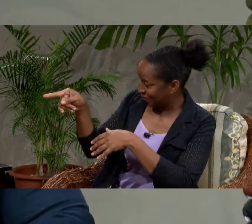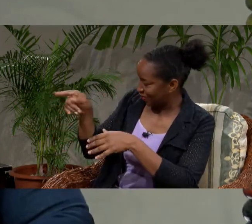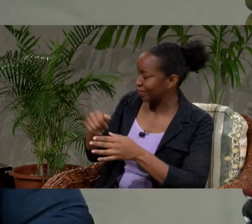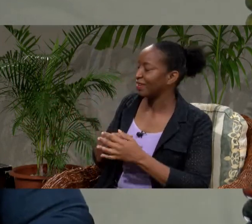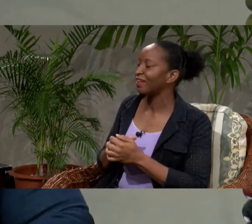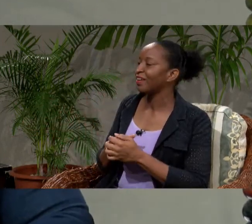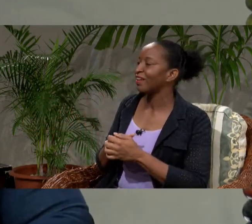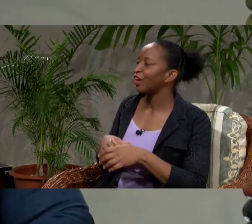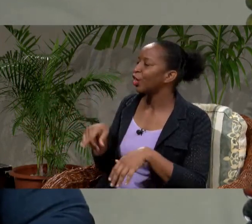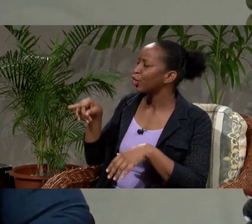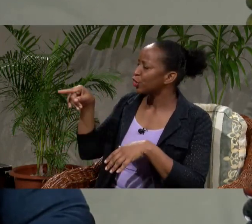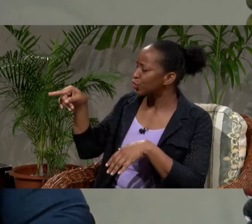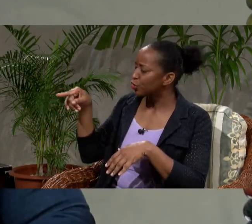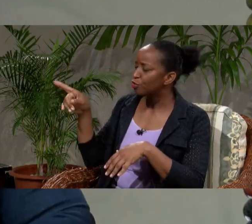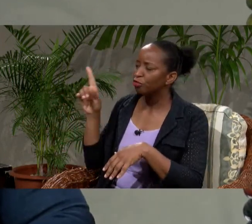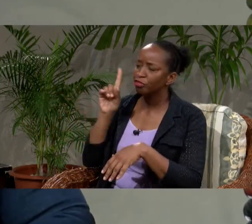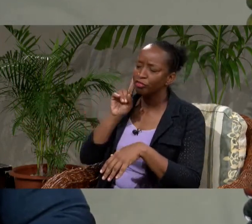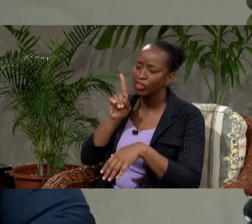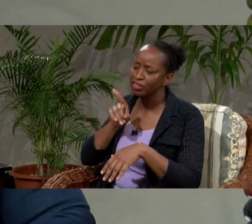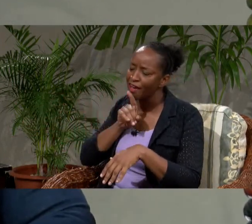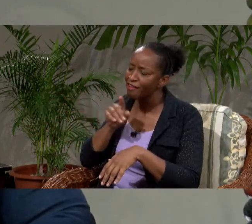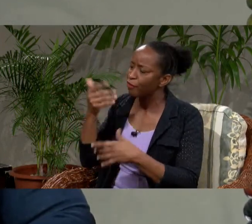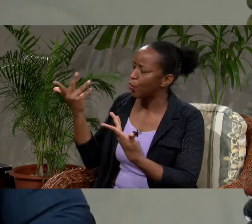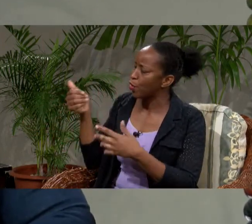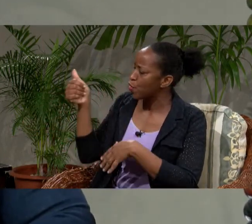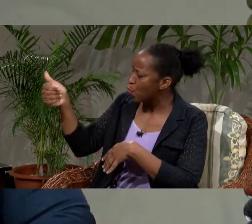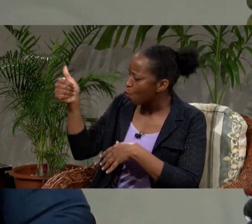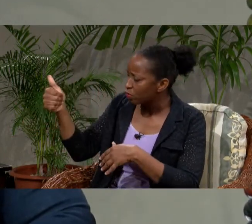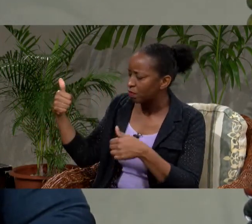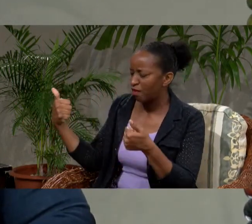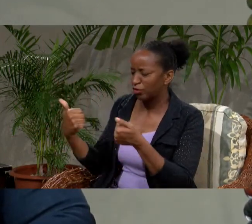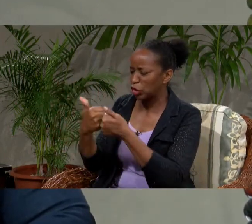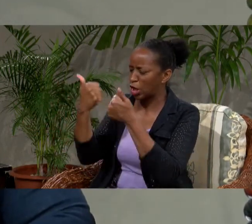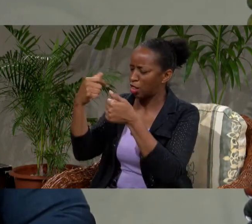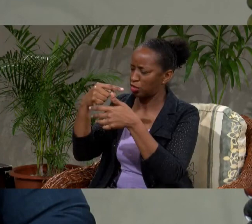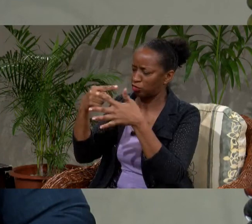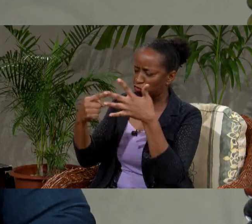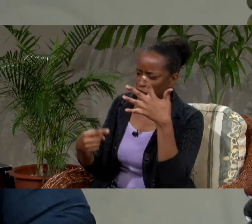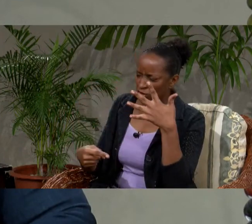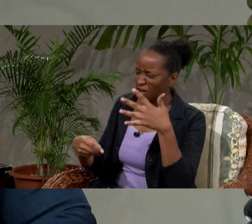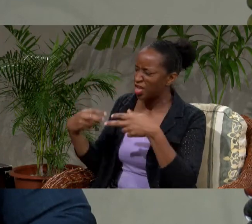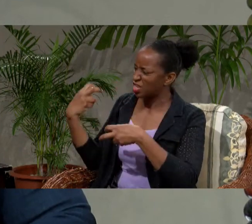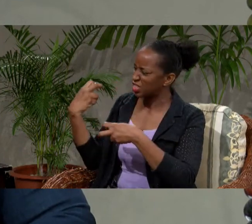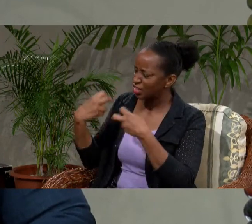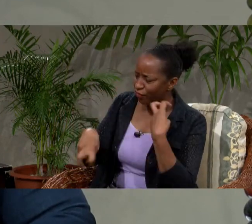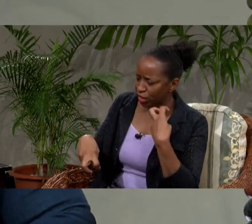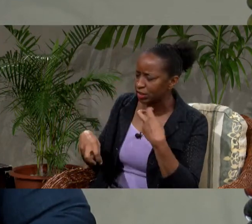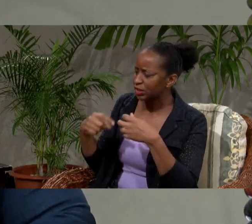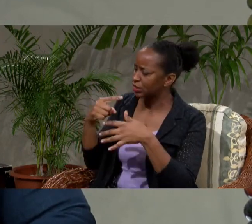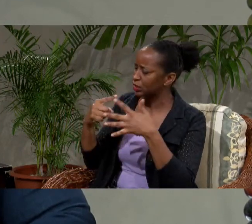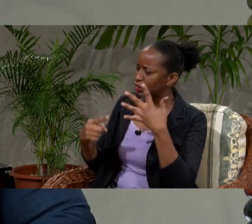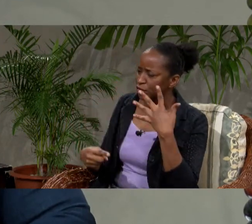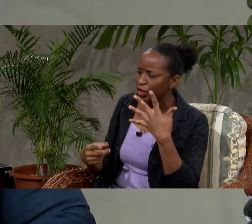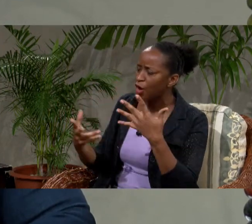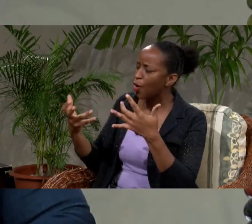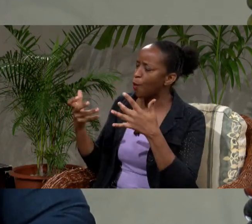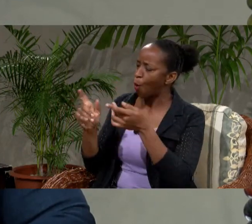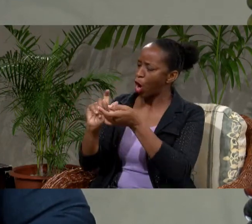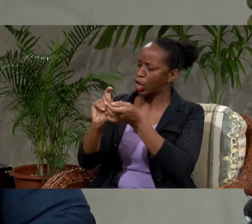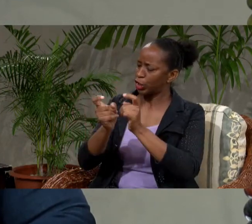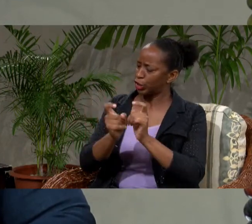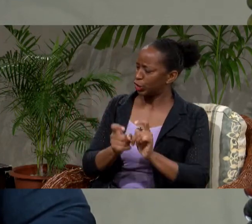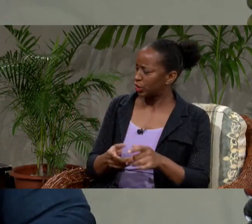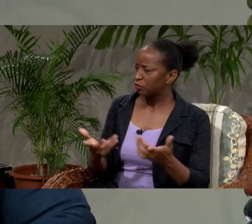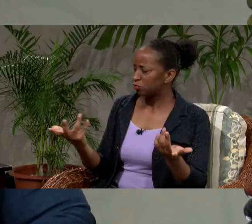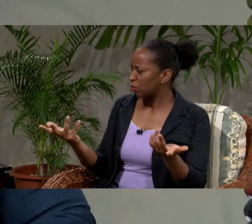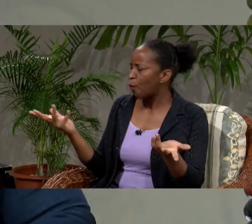challenges that you want to see changed in terms of how people maybe view the hearing impaired, the deaf community,